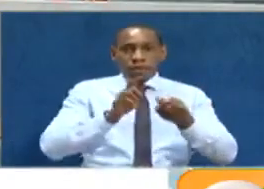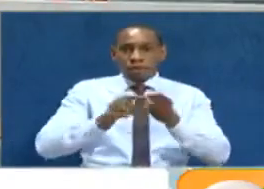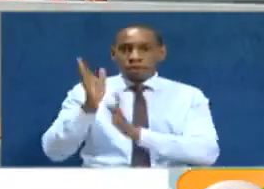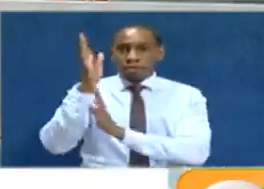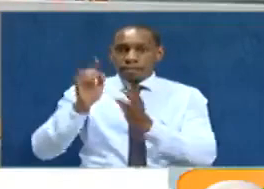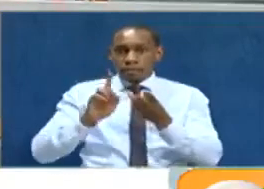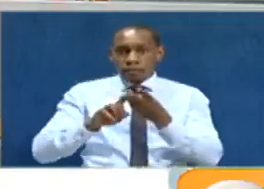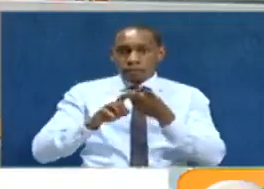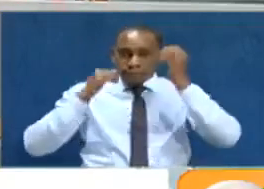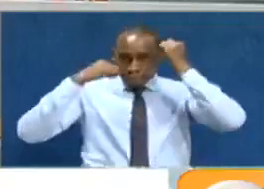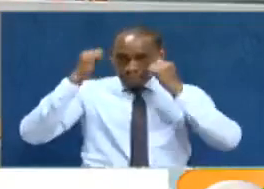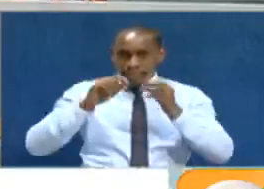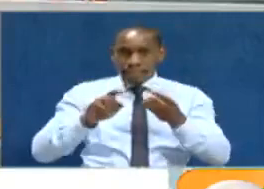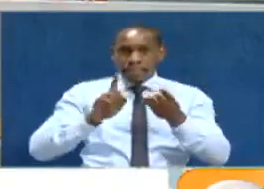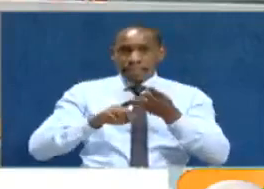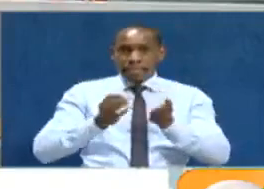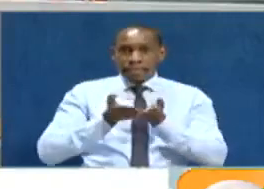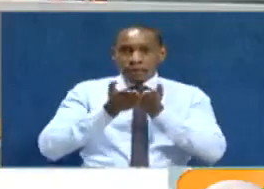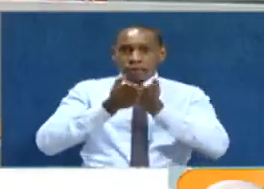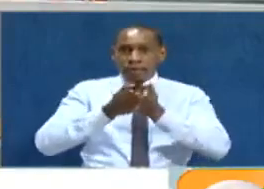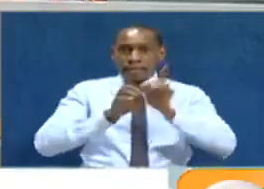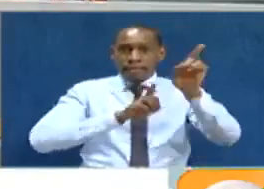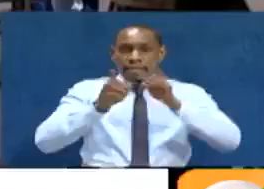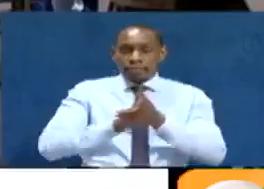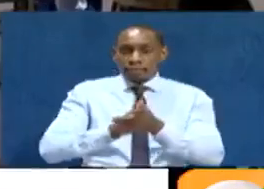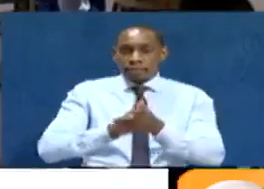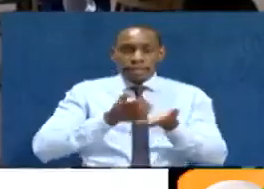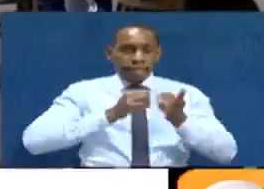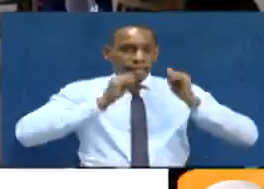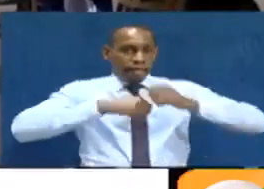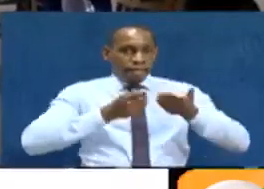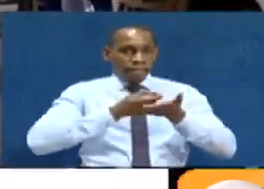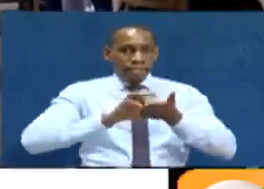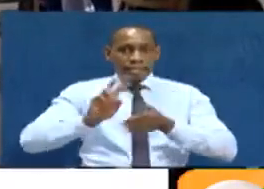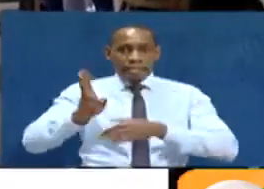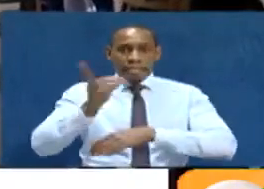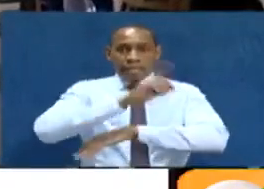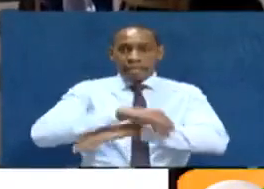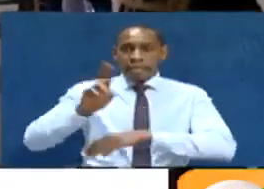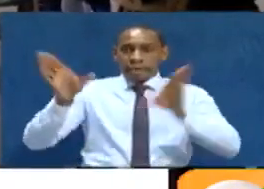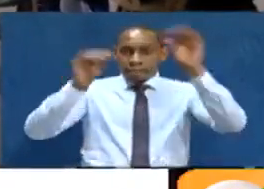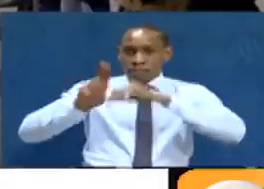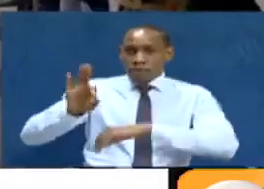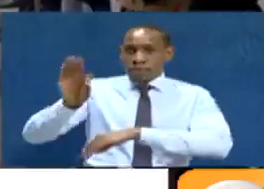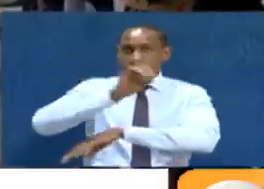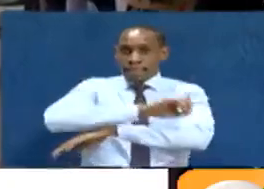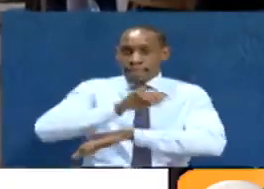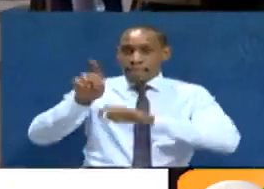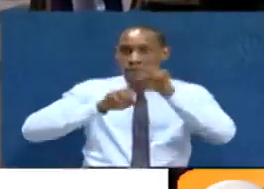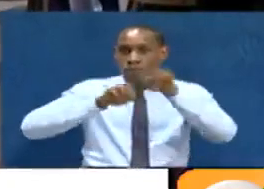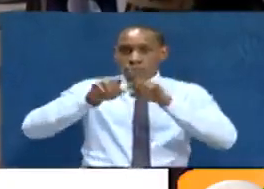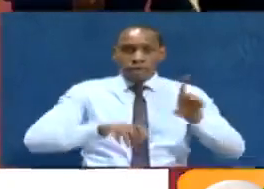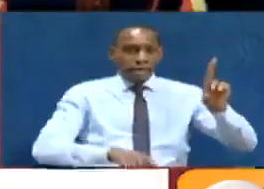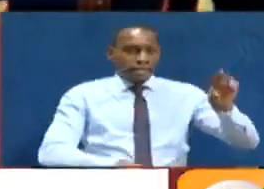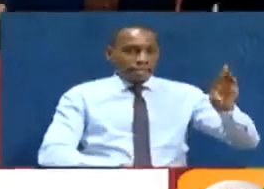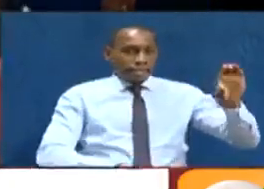and defense sectors, as well as maritime transport. Among the pacts signed on the second day of President Uhuru Kenyatta's three-day state visit to the